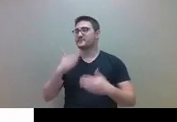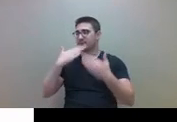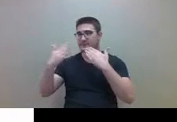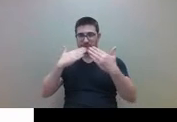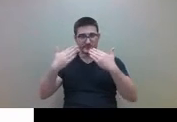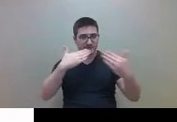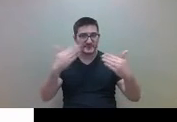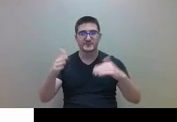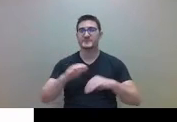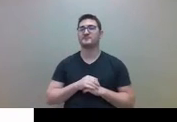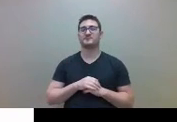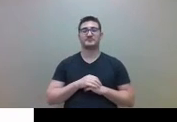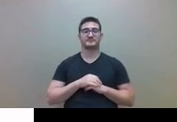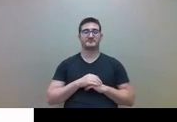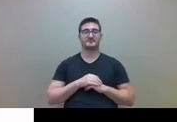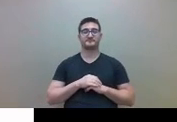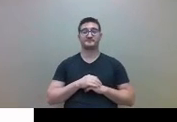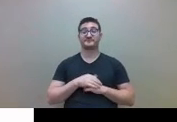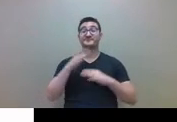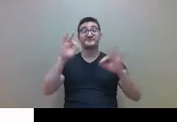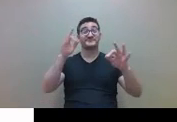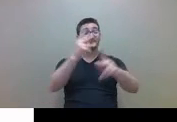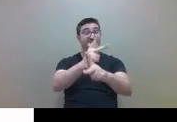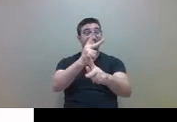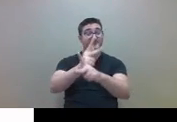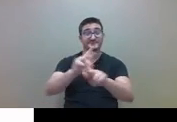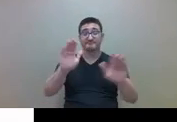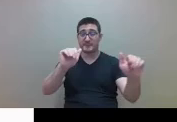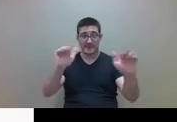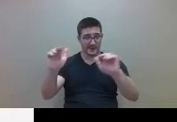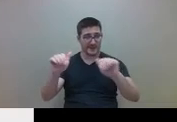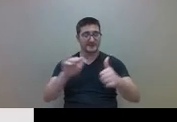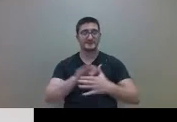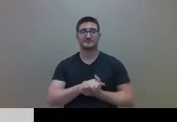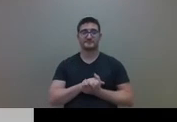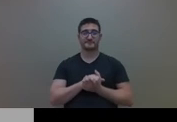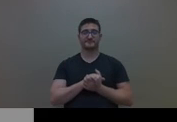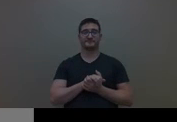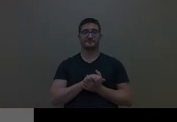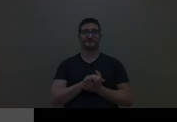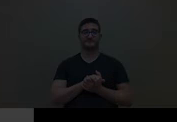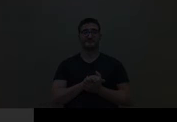you so much. It's been a pleasure. Have a great day, everybody. Thank you. Bye.